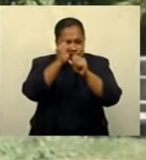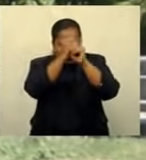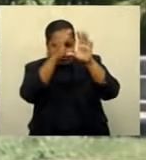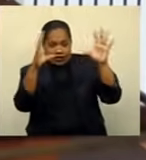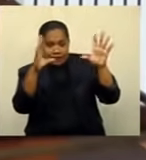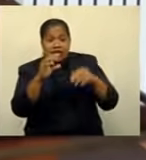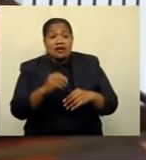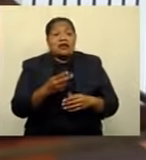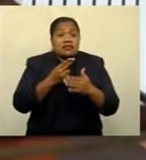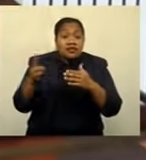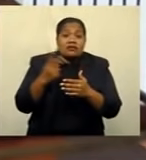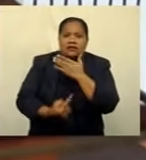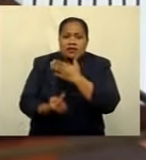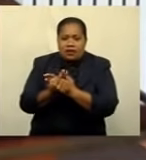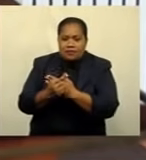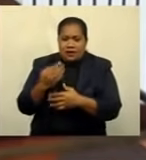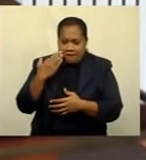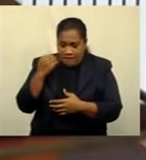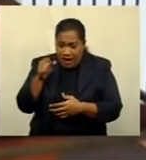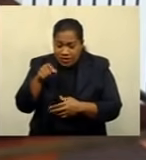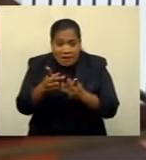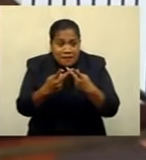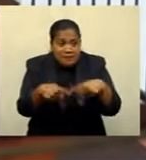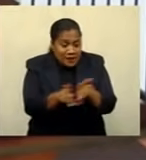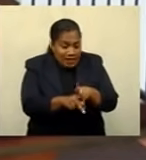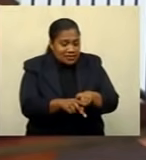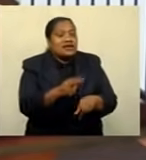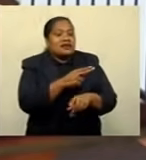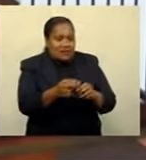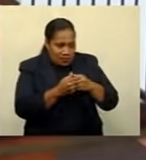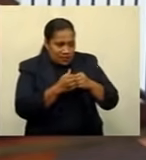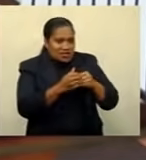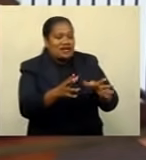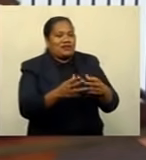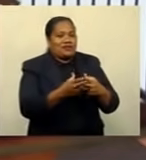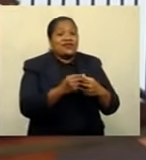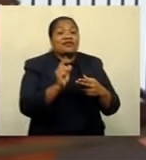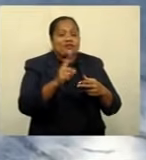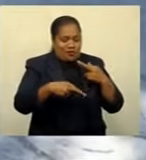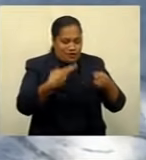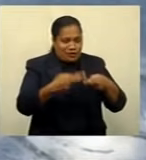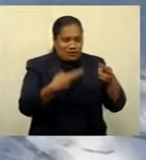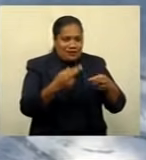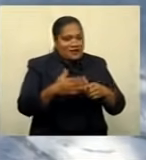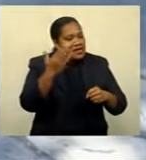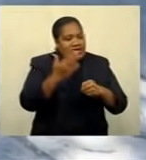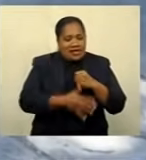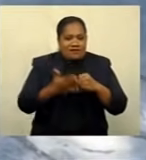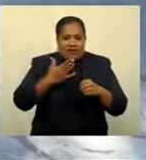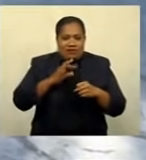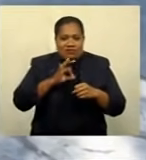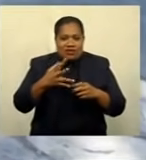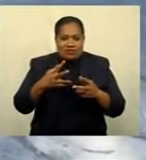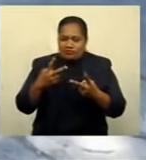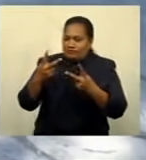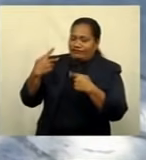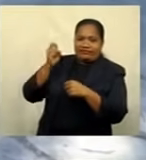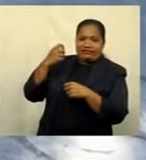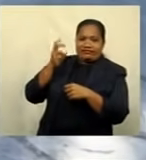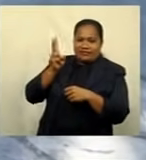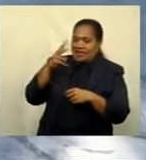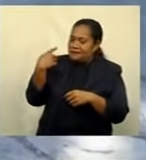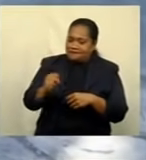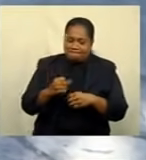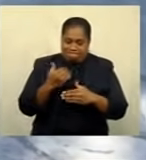spot and started Masala Twist restaurant, never looking back. And despite the current pandemic,